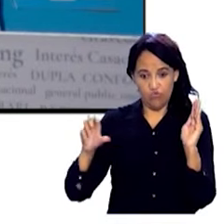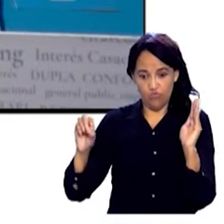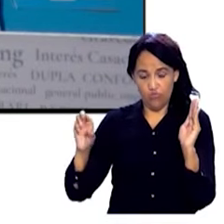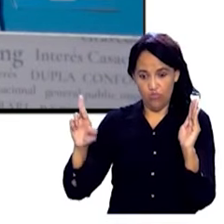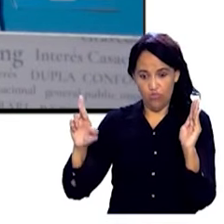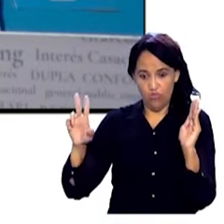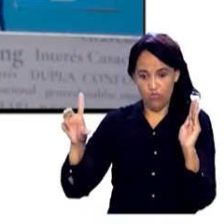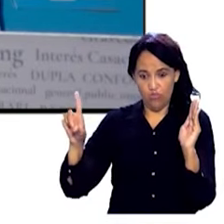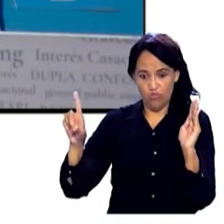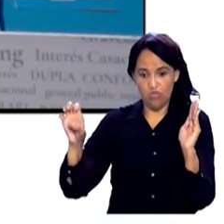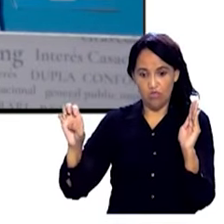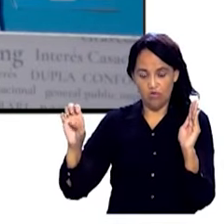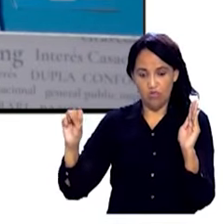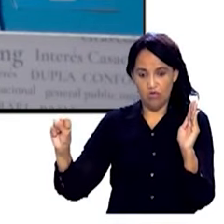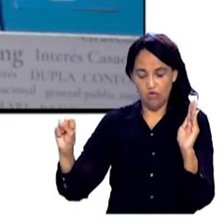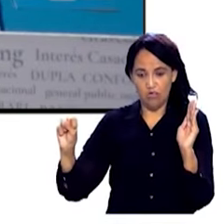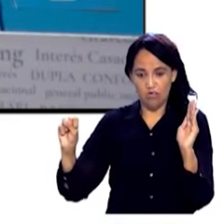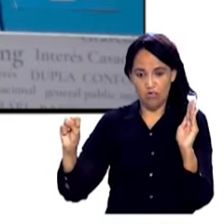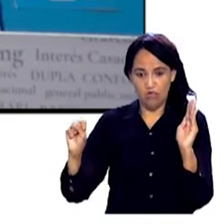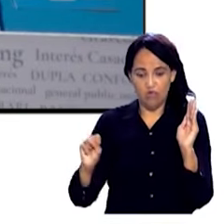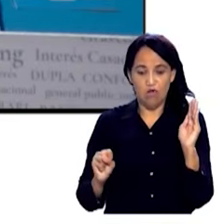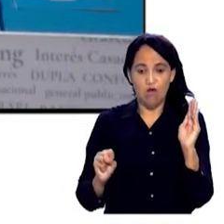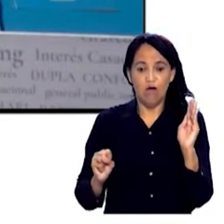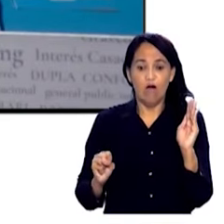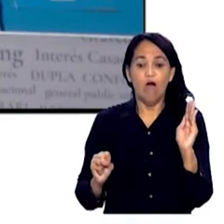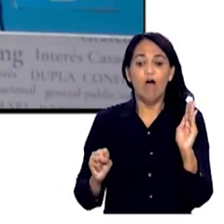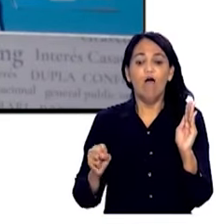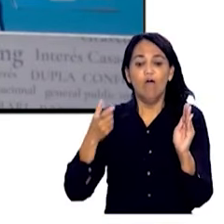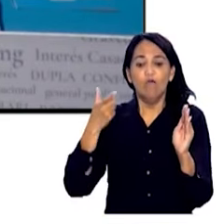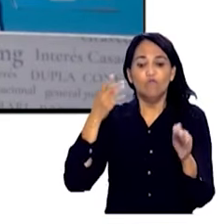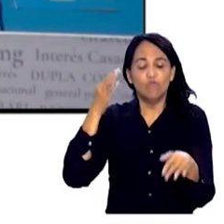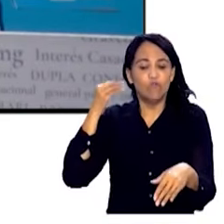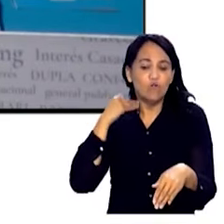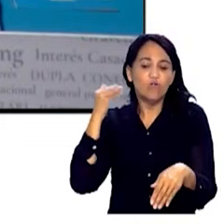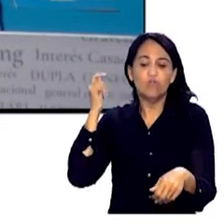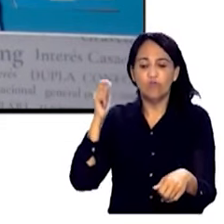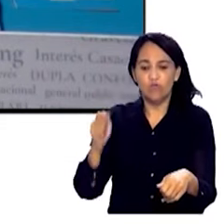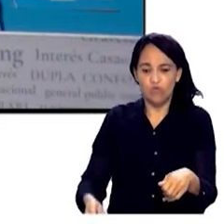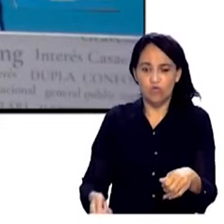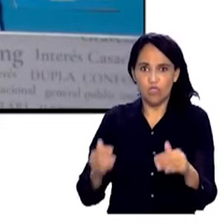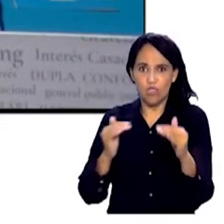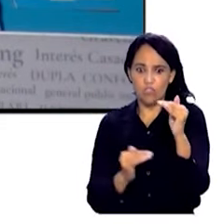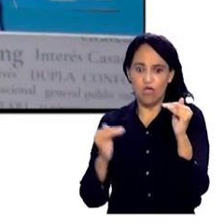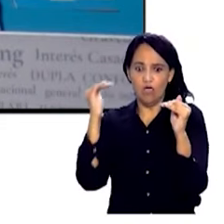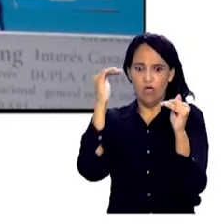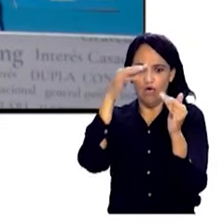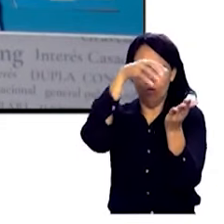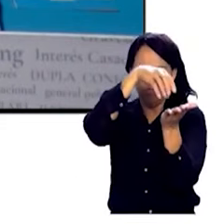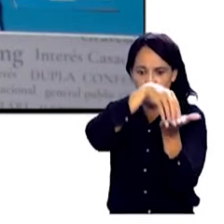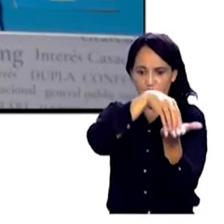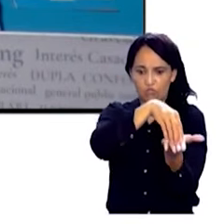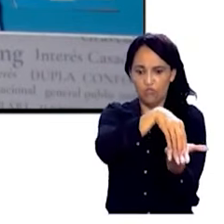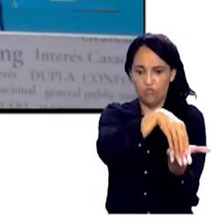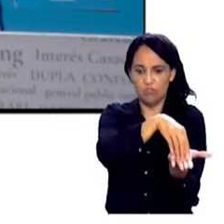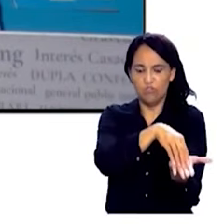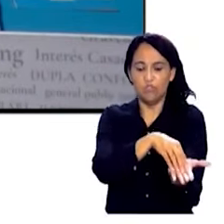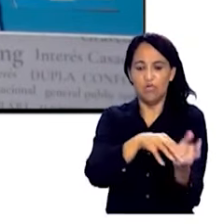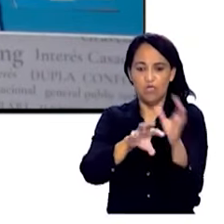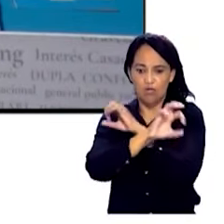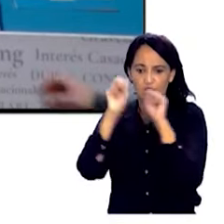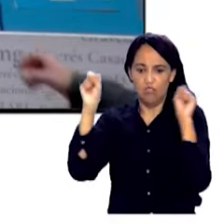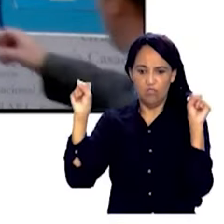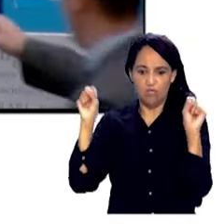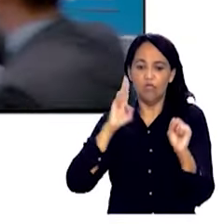offer such advisory opinions the Supreme Court however resped to Jefferson letter with a polite no